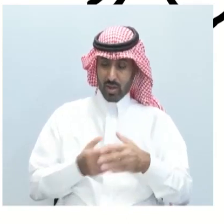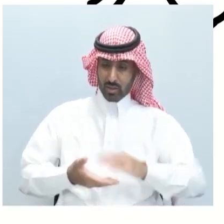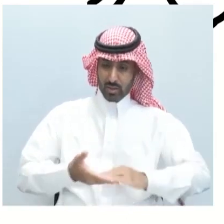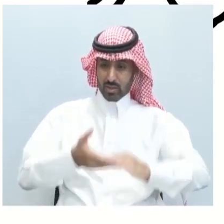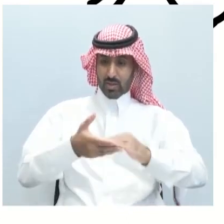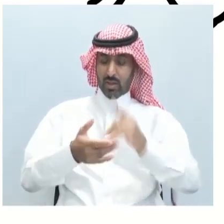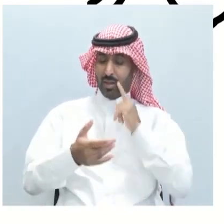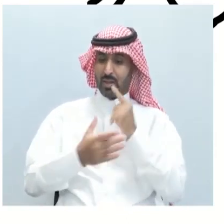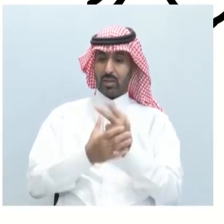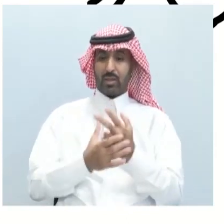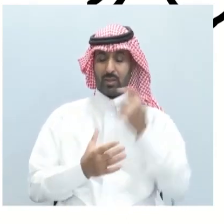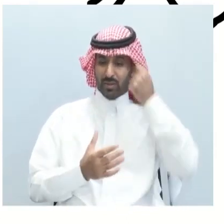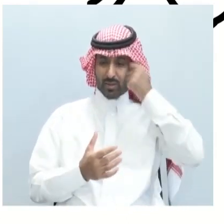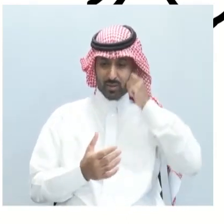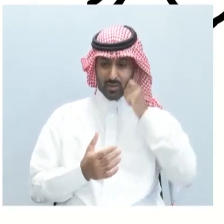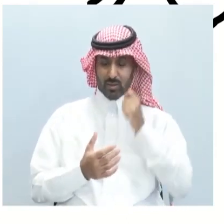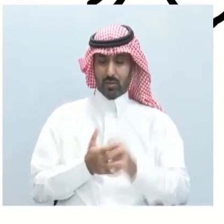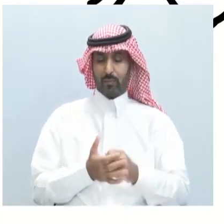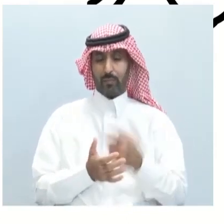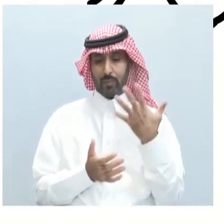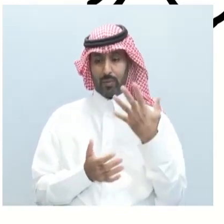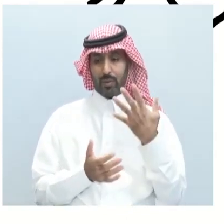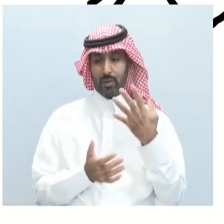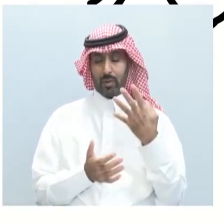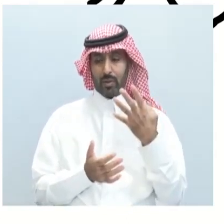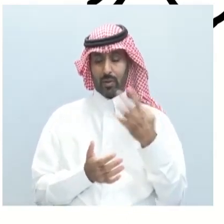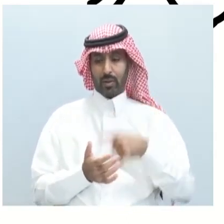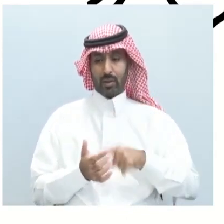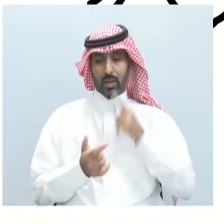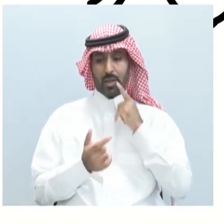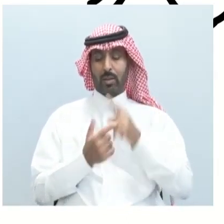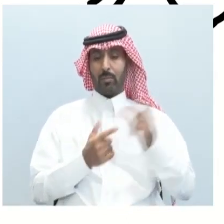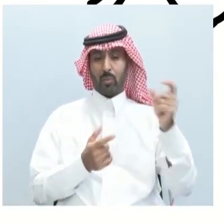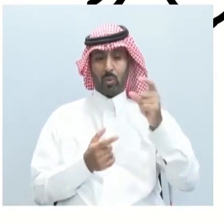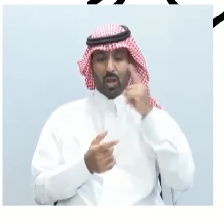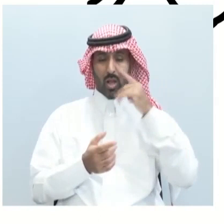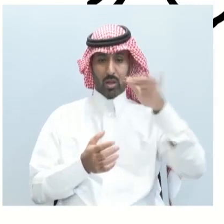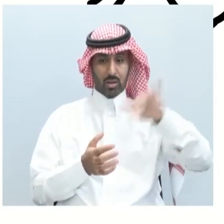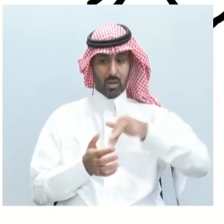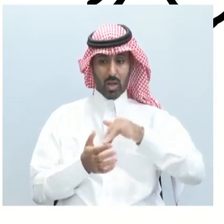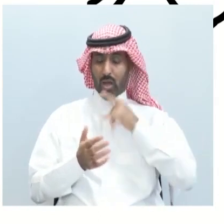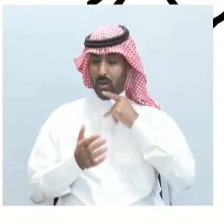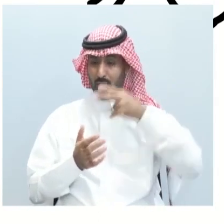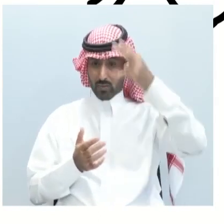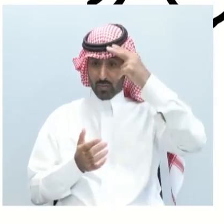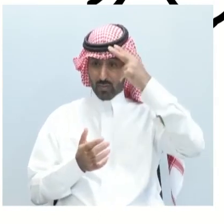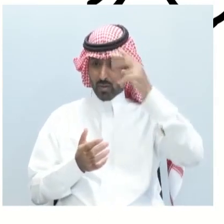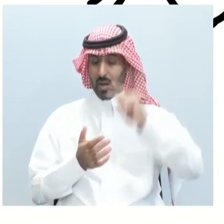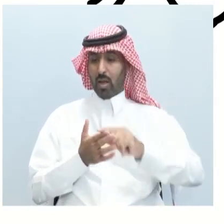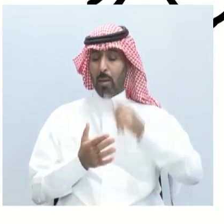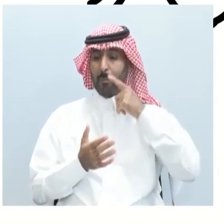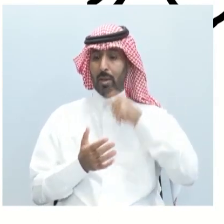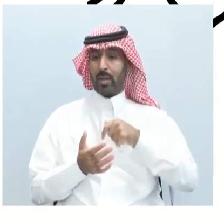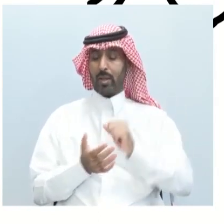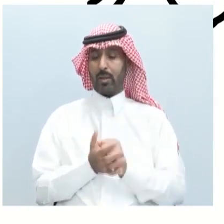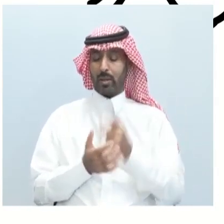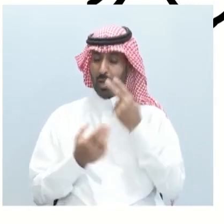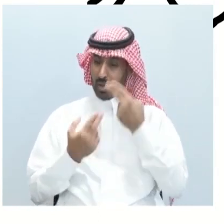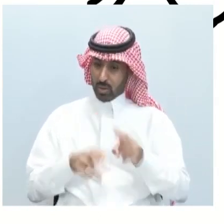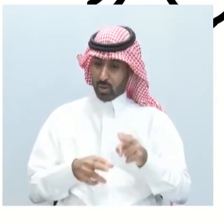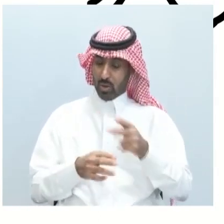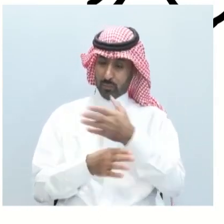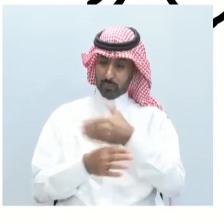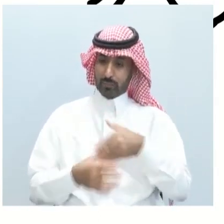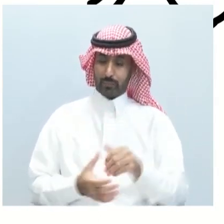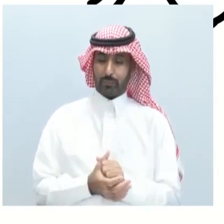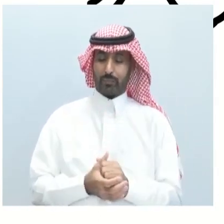for her daughters. The 14-month-old girls were brought to the kingdom after Crown Prince Abdullah generously agreed to the